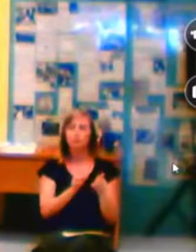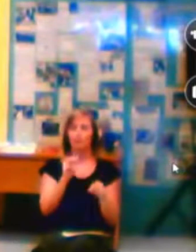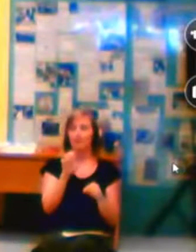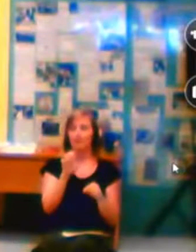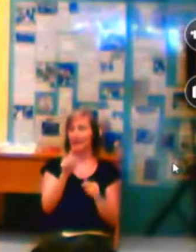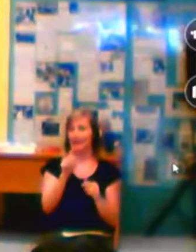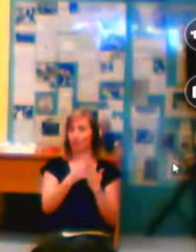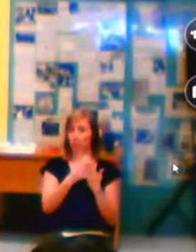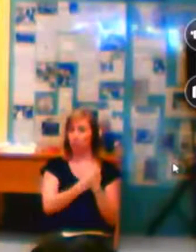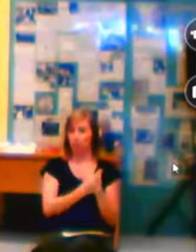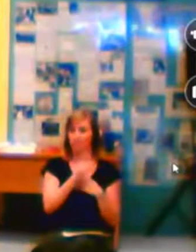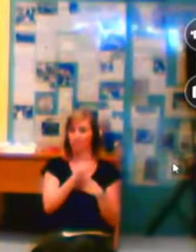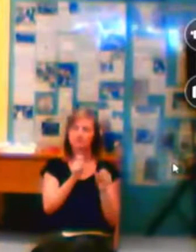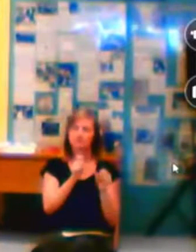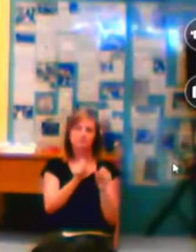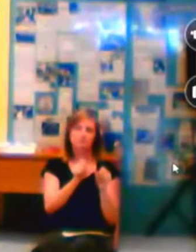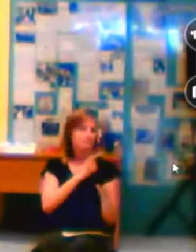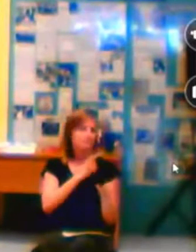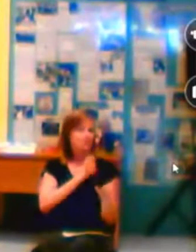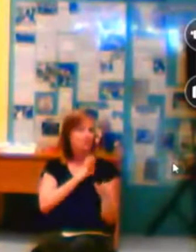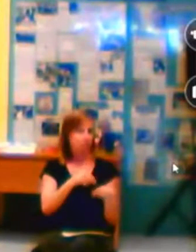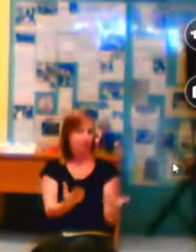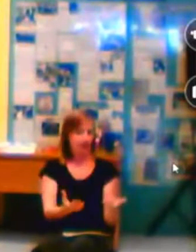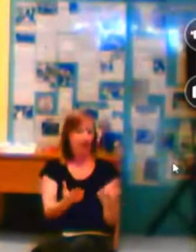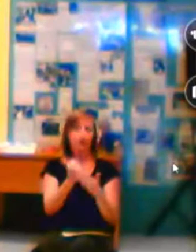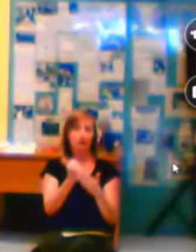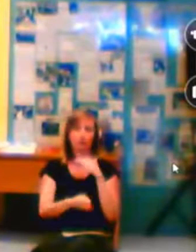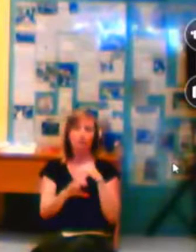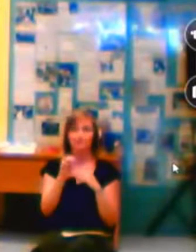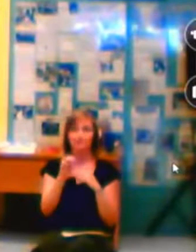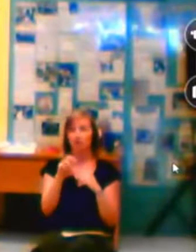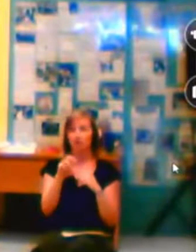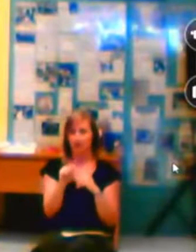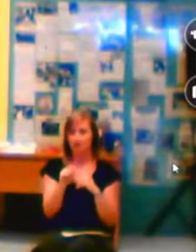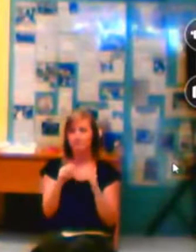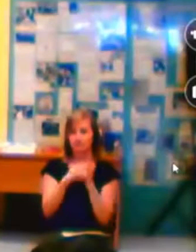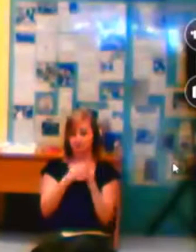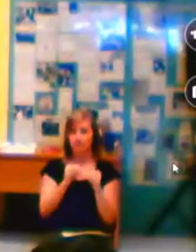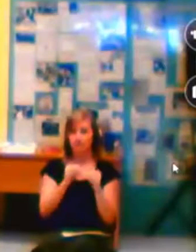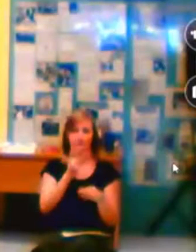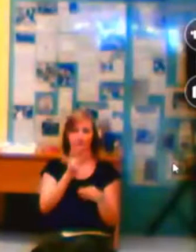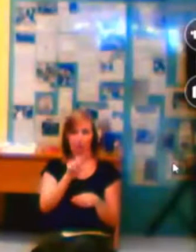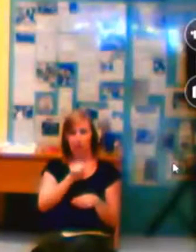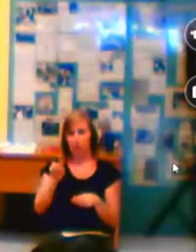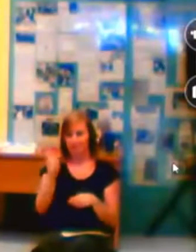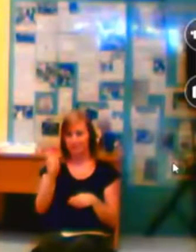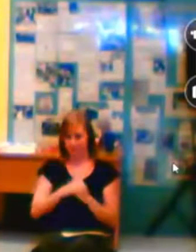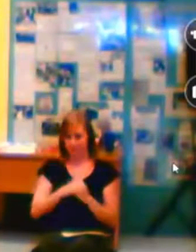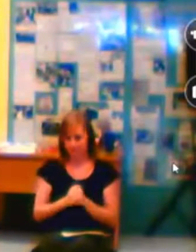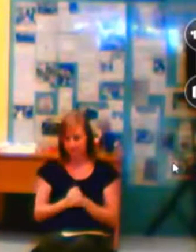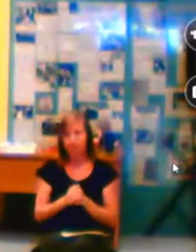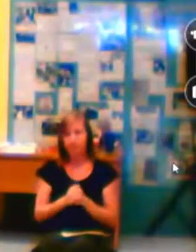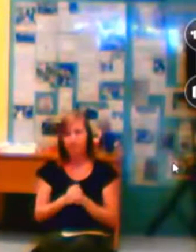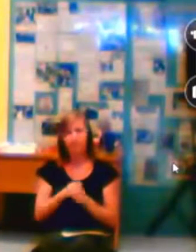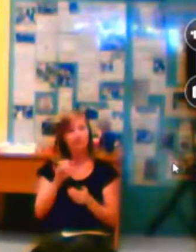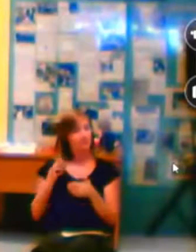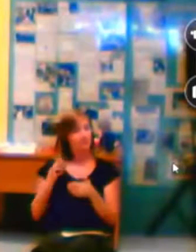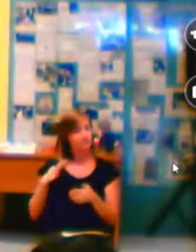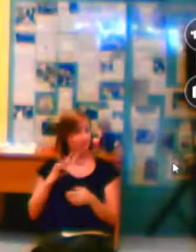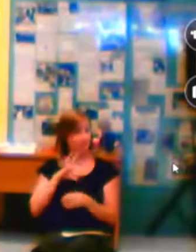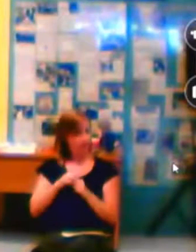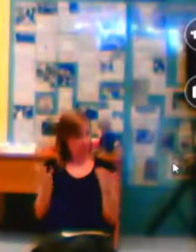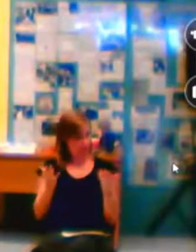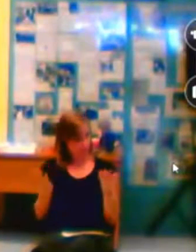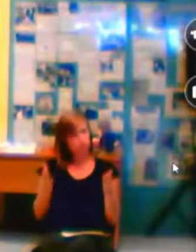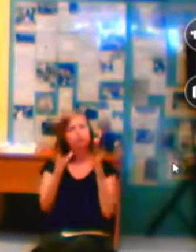states that Colorado Care must provide Medicaid benefits required by federal law. that Colorado Care must continue Medicaid